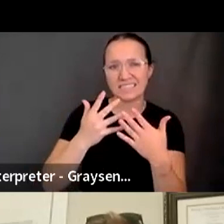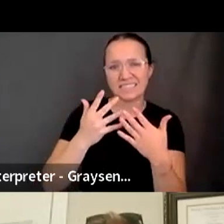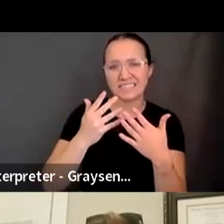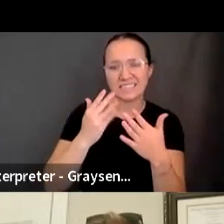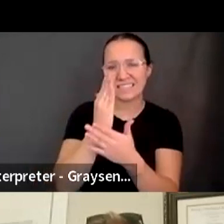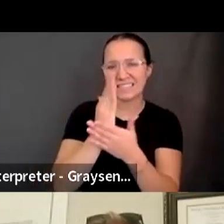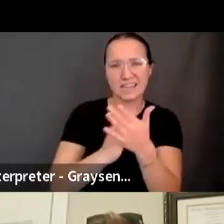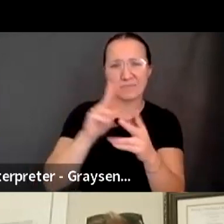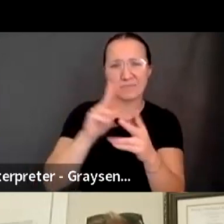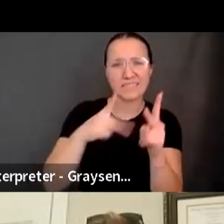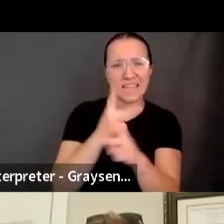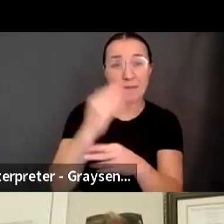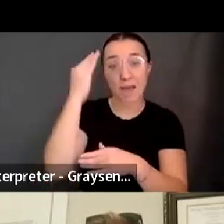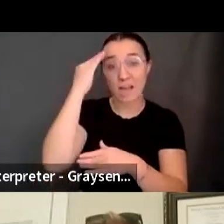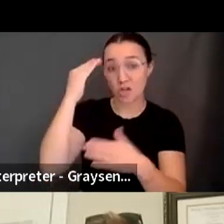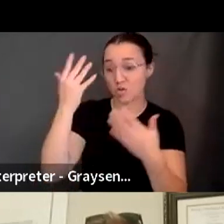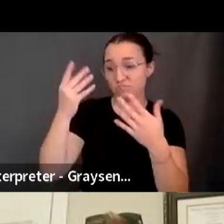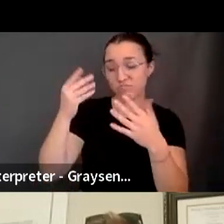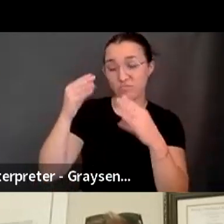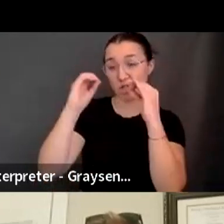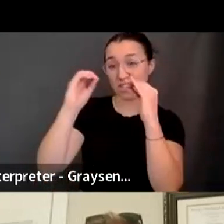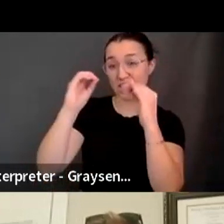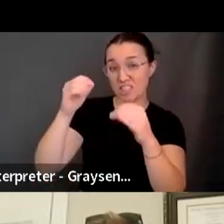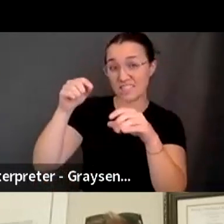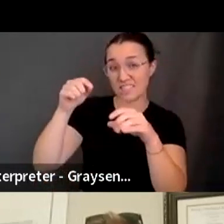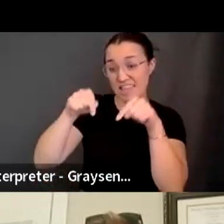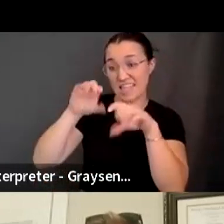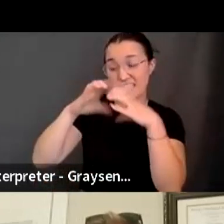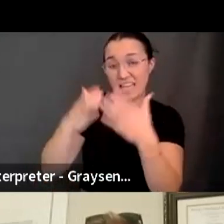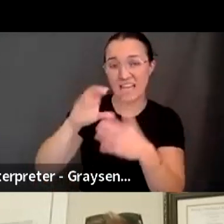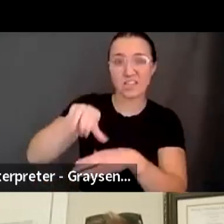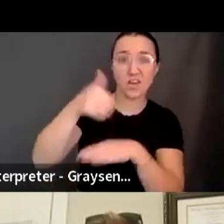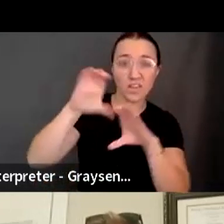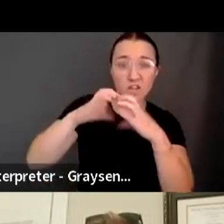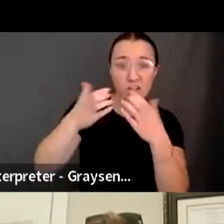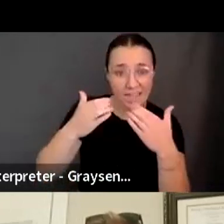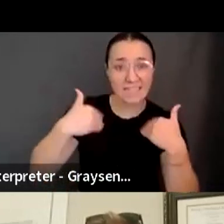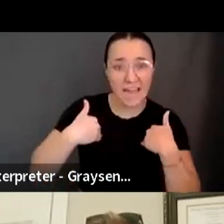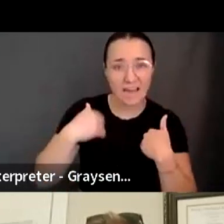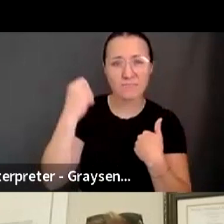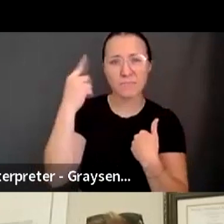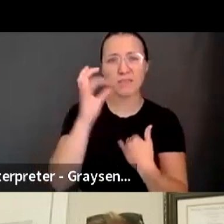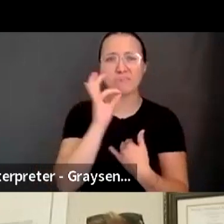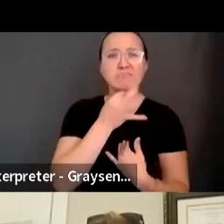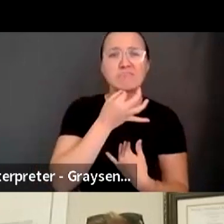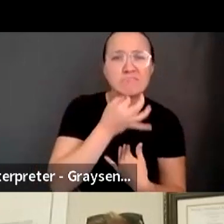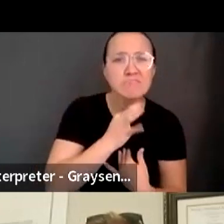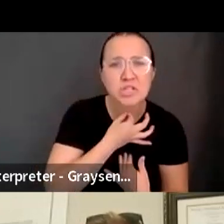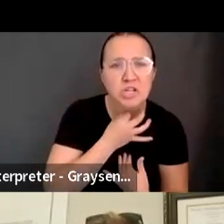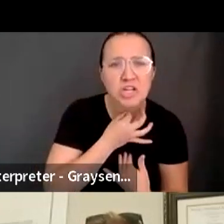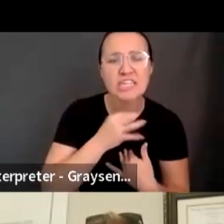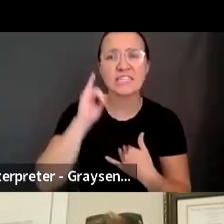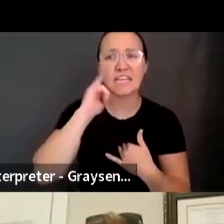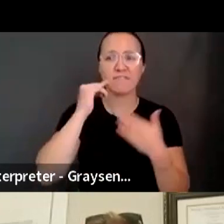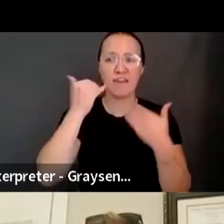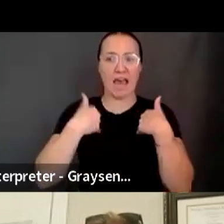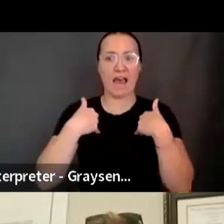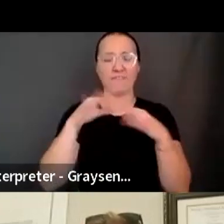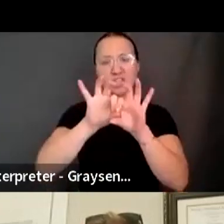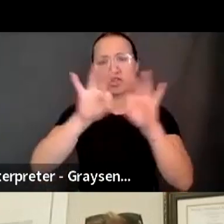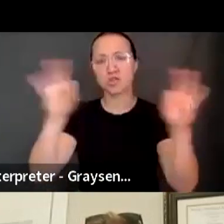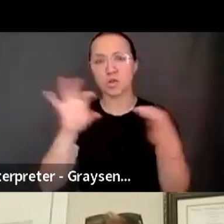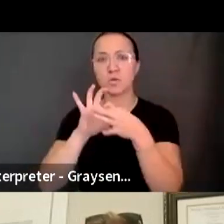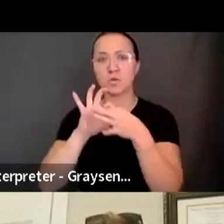you're teaching this class and there are others, I was just curious if there was like a training track or degree in